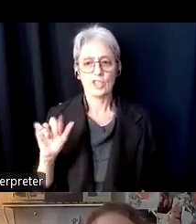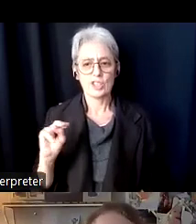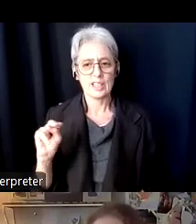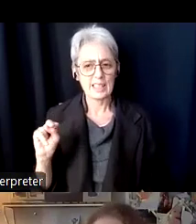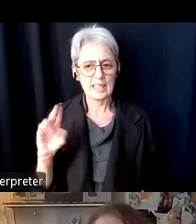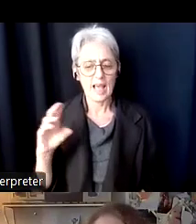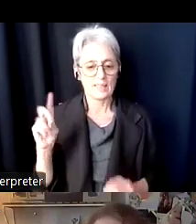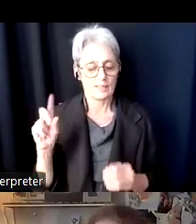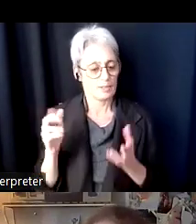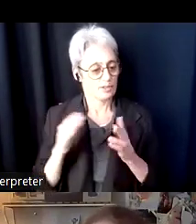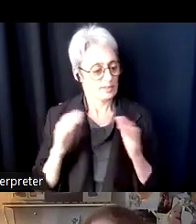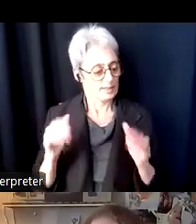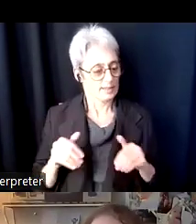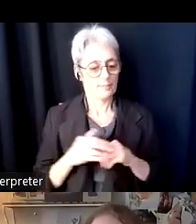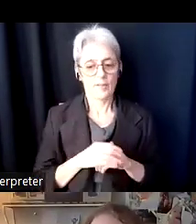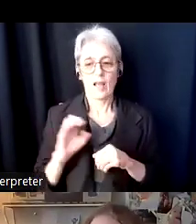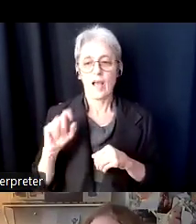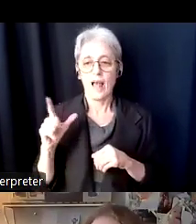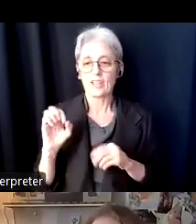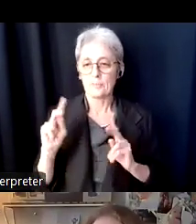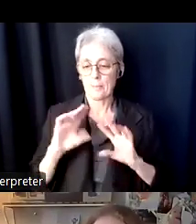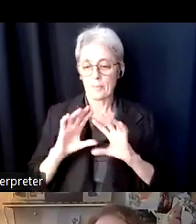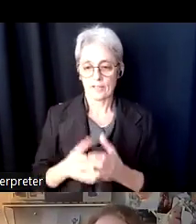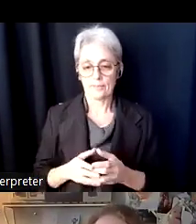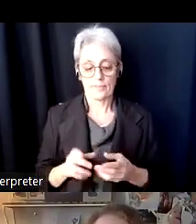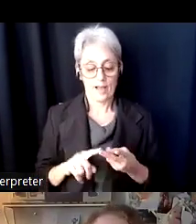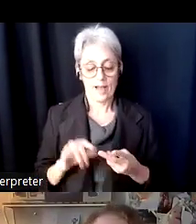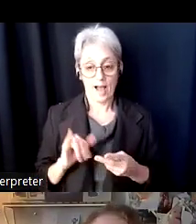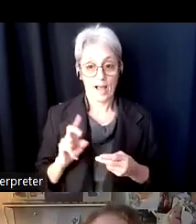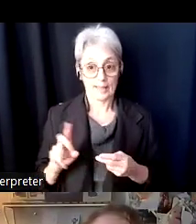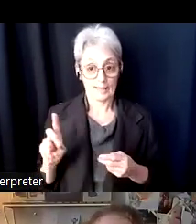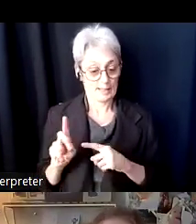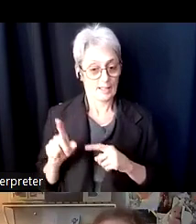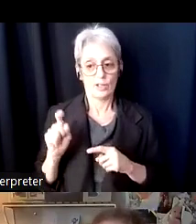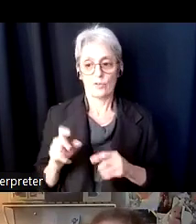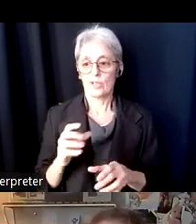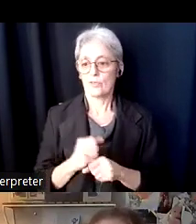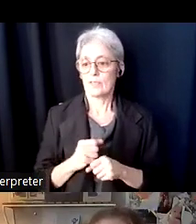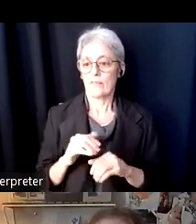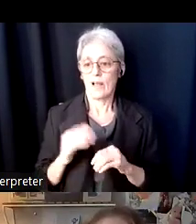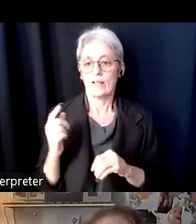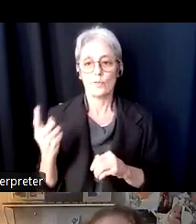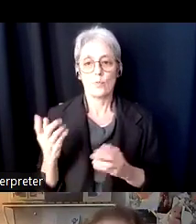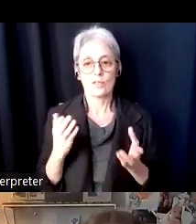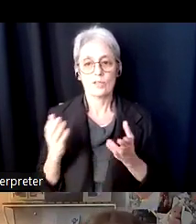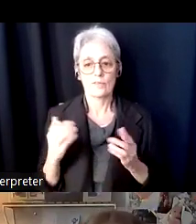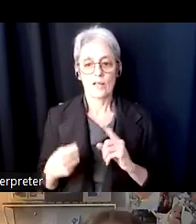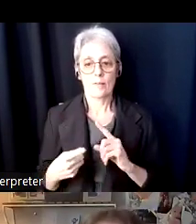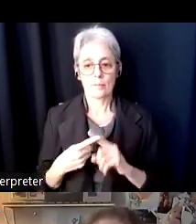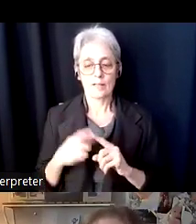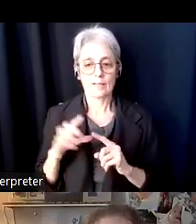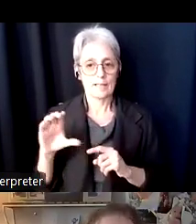that's the eligible population. On the IDD side, you need to be receiving at least one service in addition to case